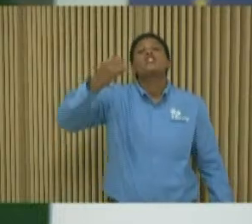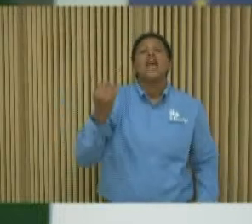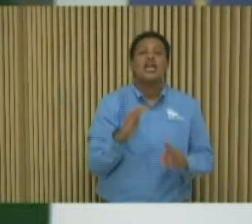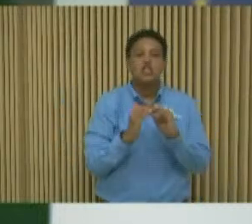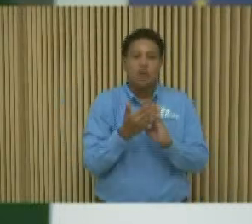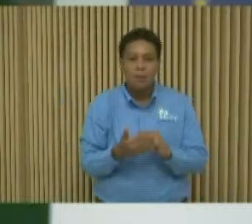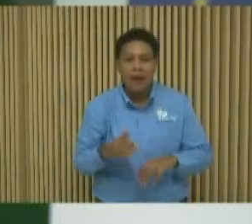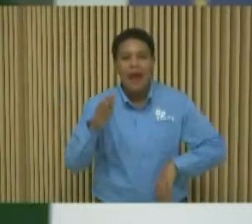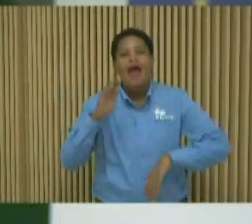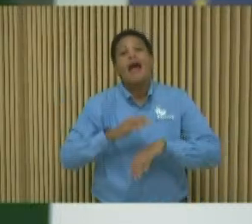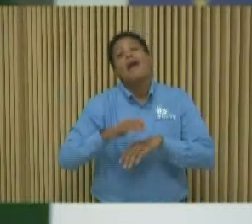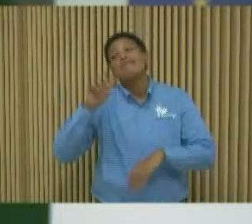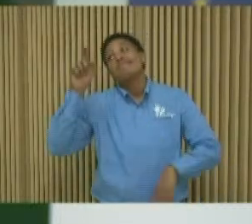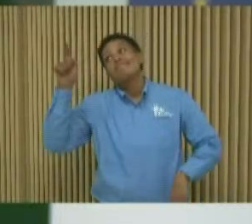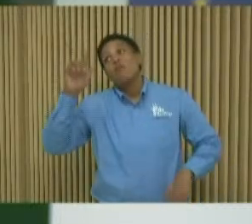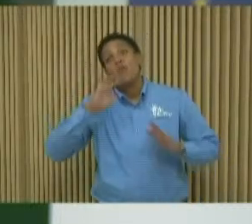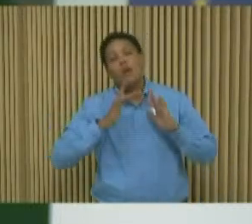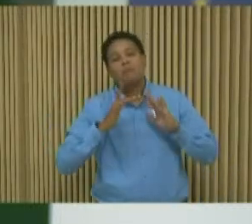it's